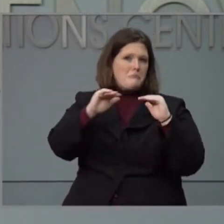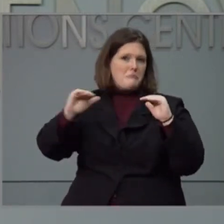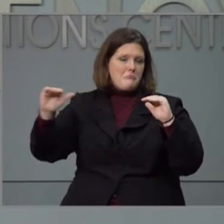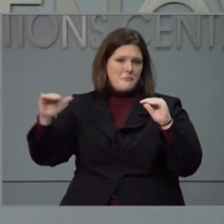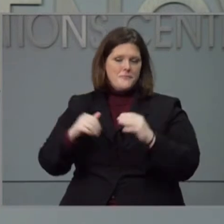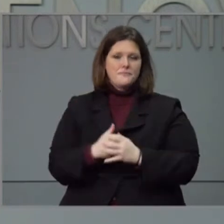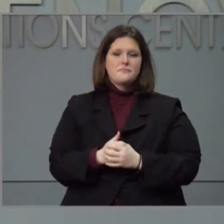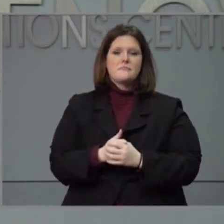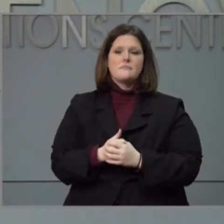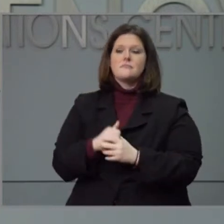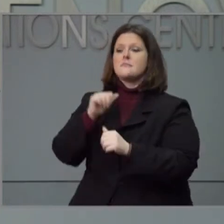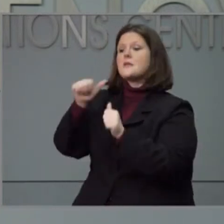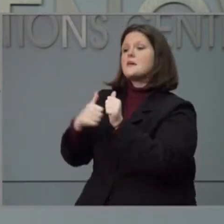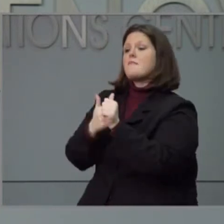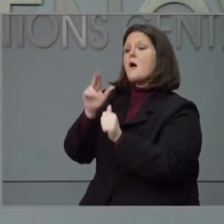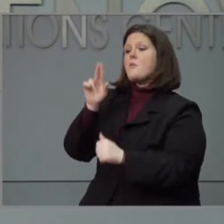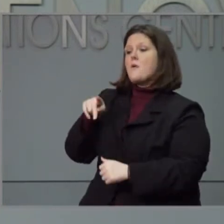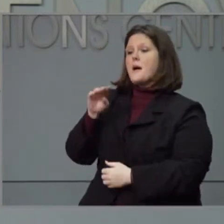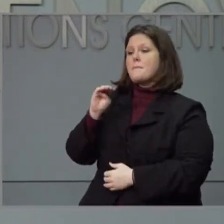We have a follow-up from Matt Mercer.